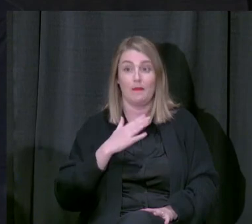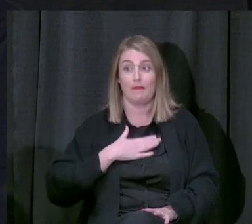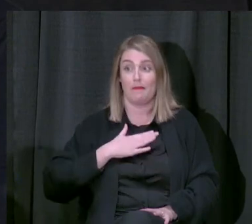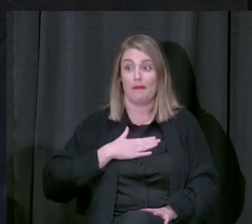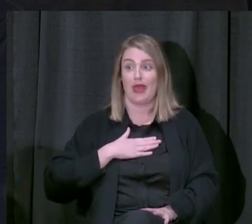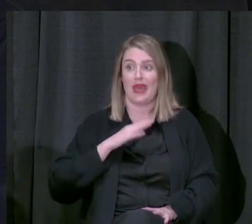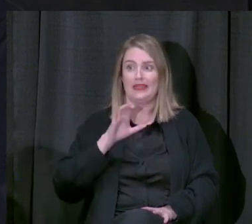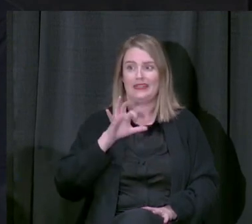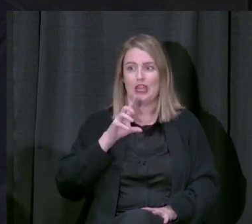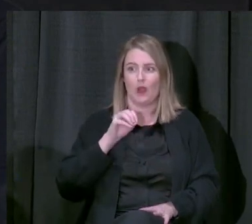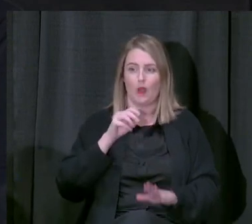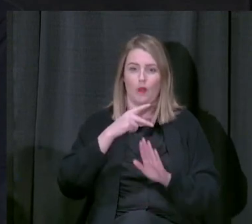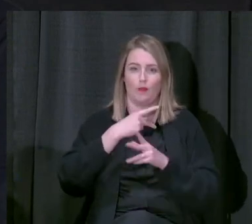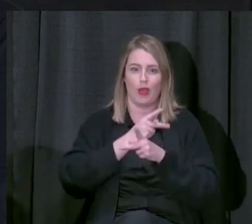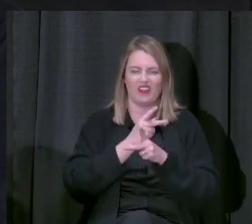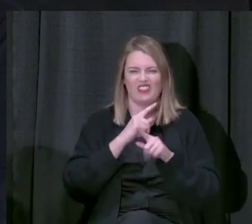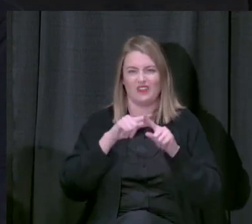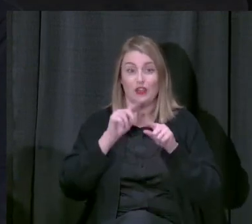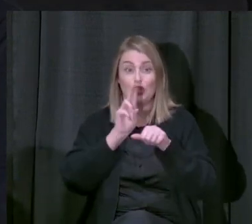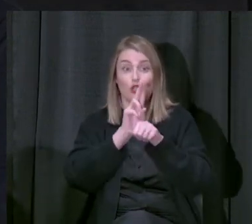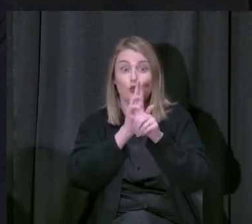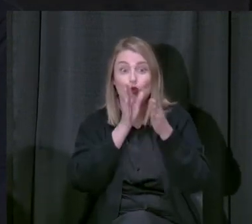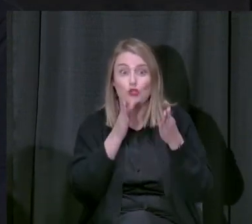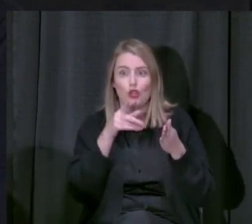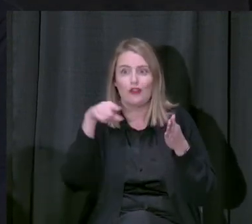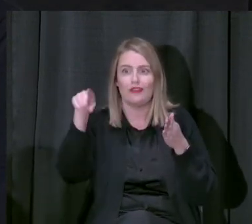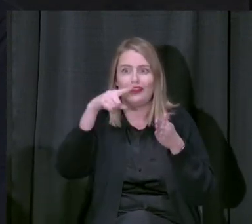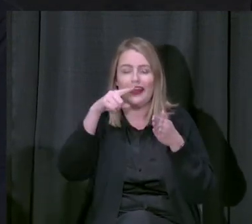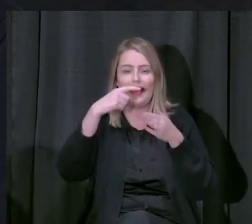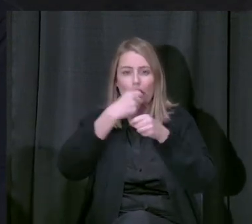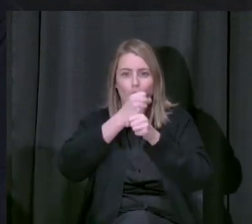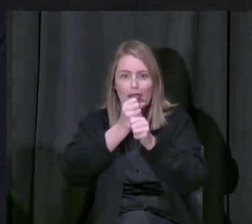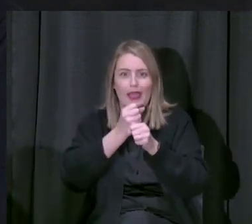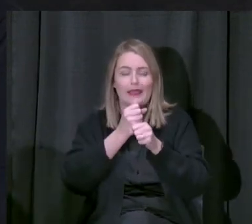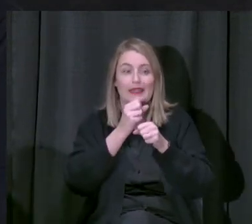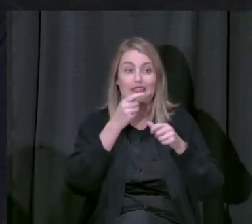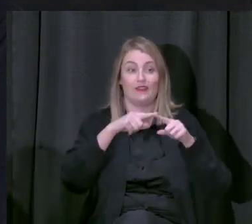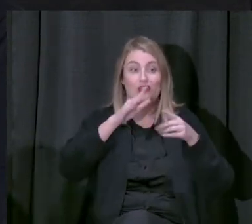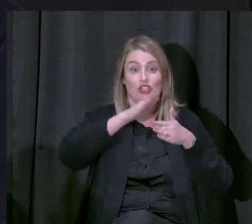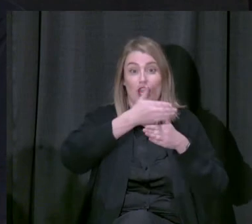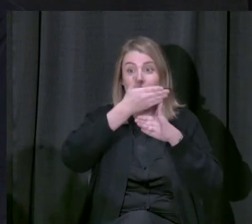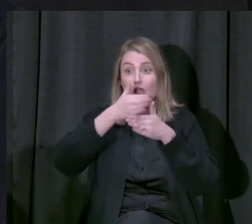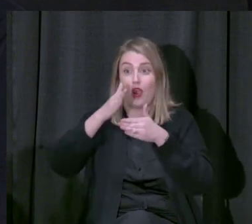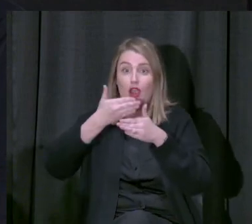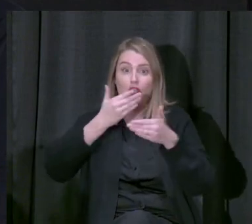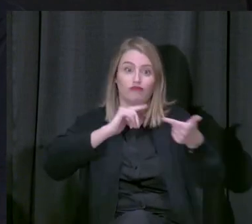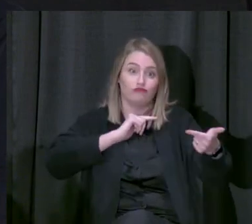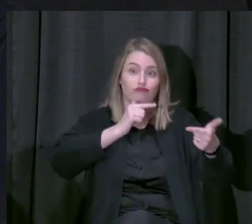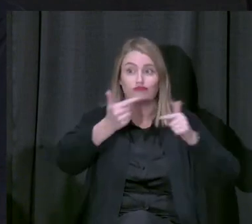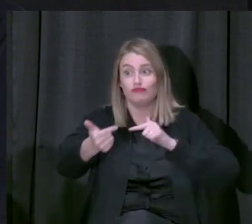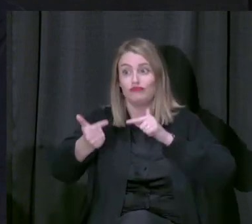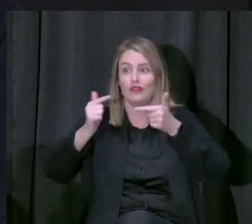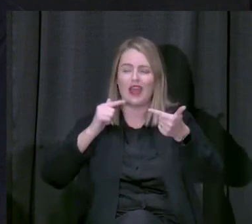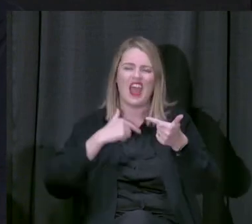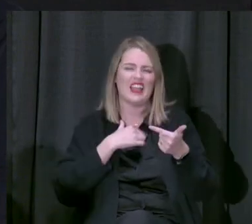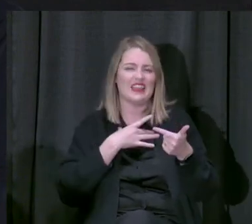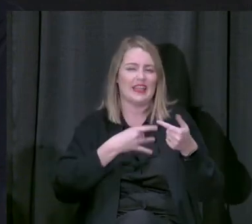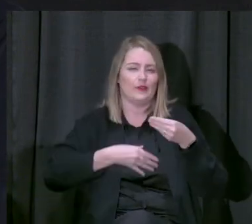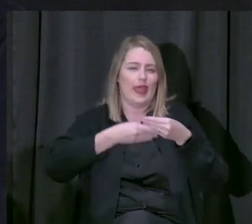Yep. We had user points of interest creation and sharing for a long time. So I'd like to see more of